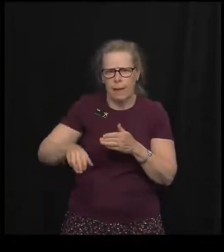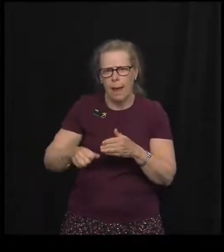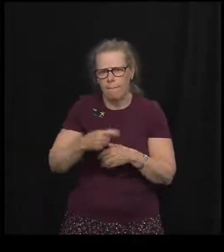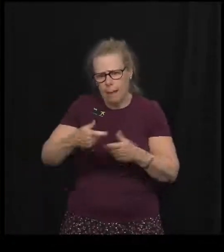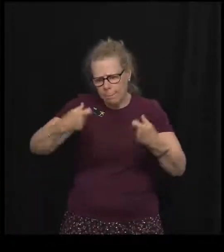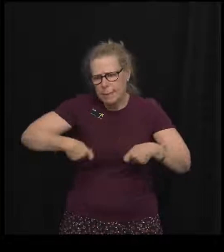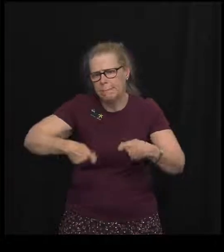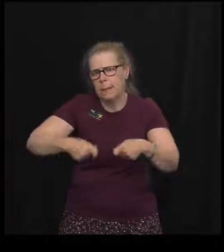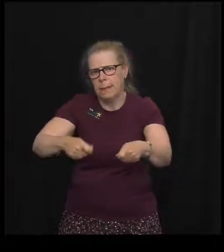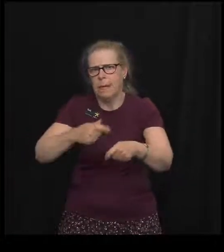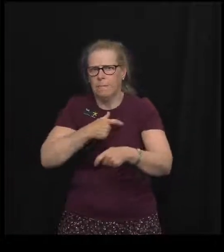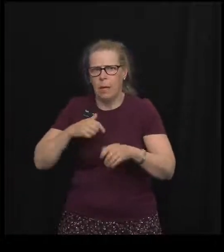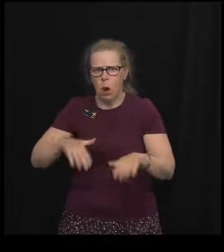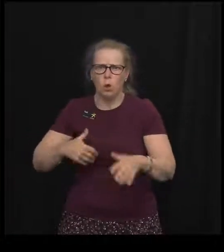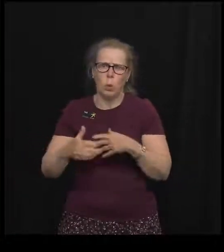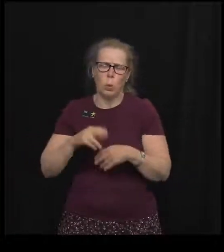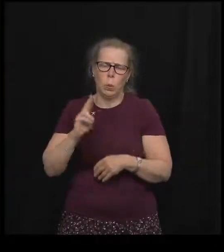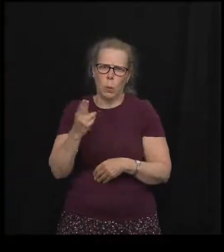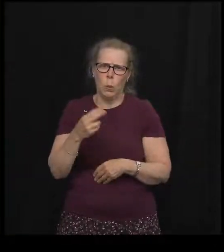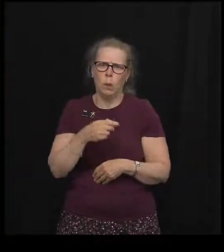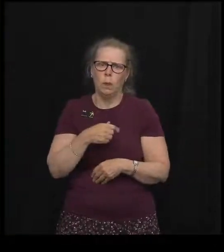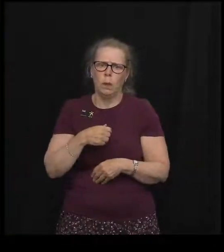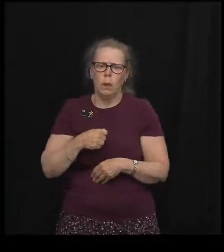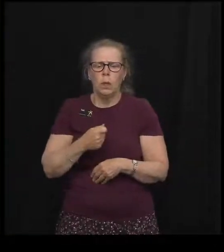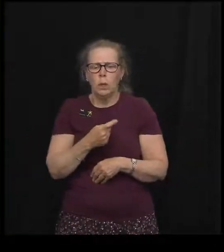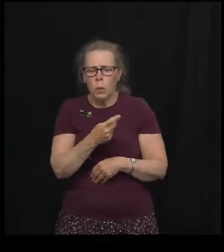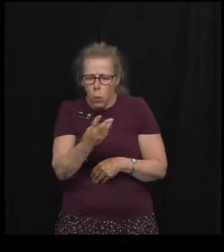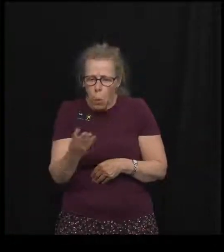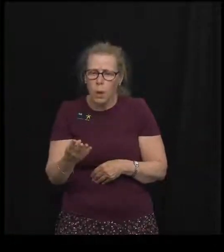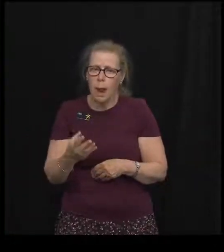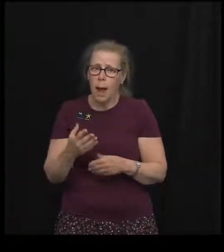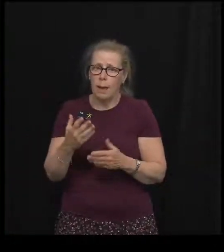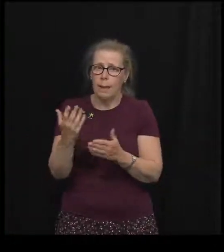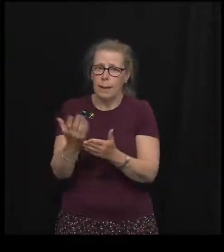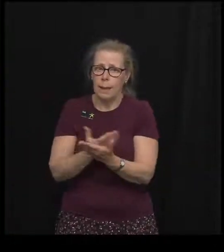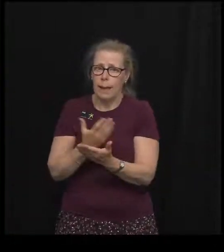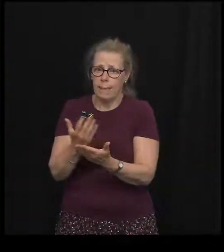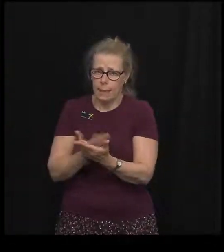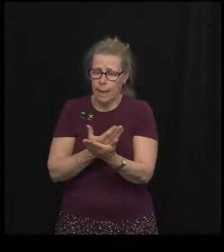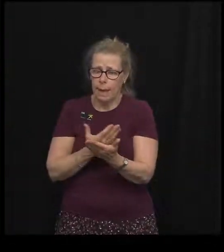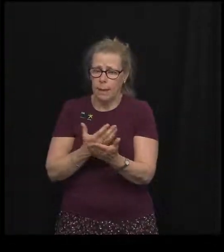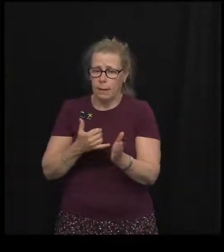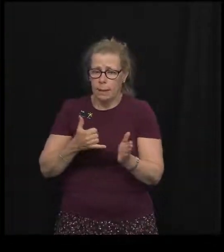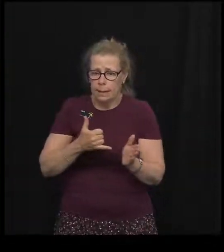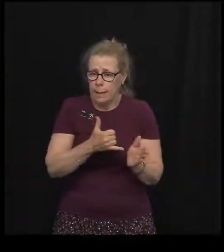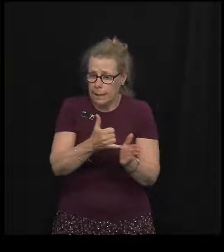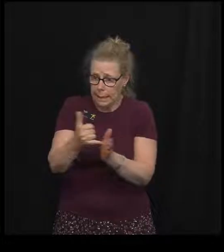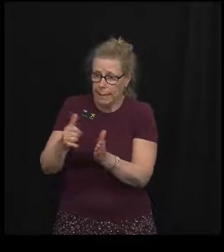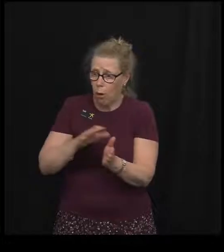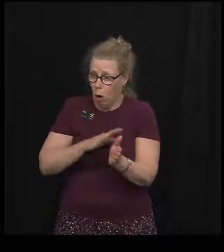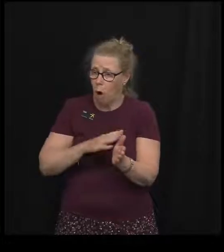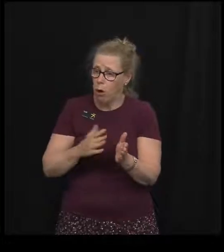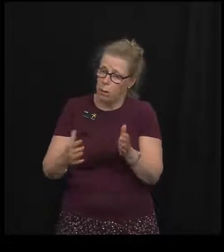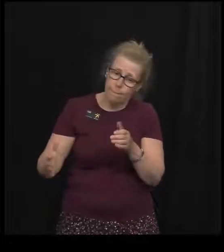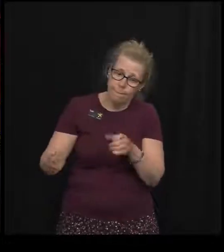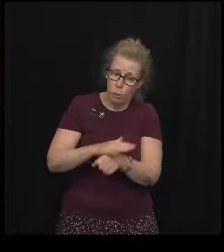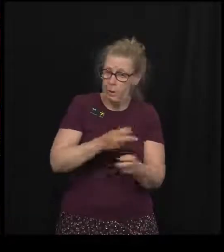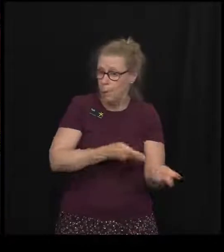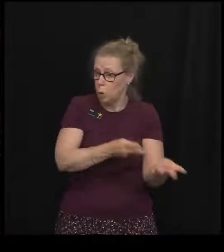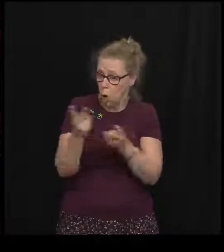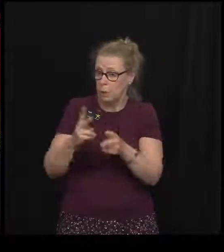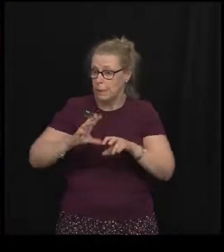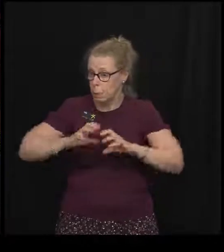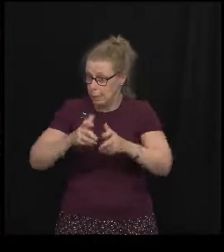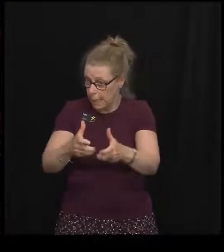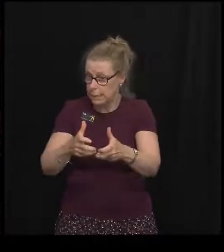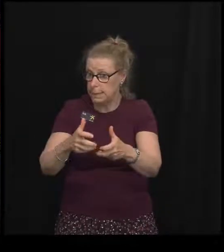that lower middle income countries are fully integrated into the decision-making process, which they weren't this time around. We